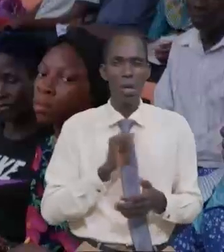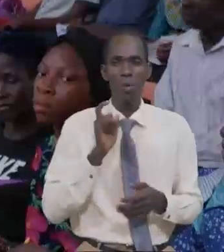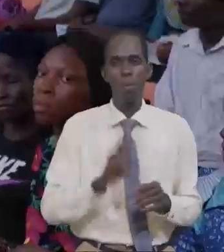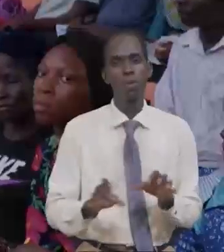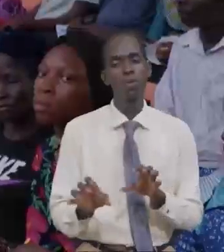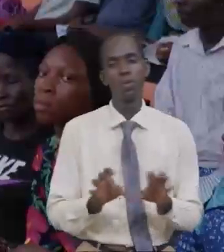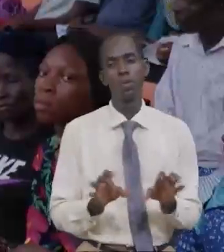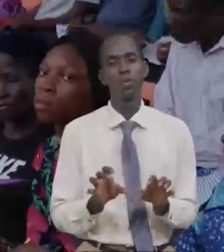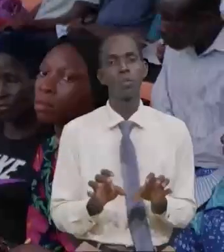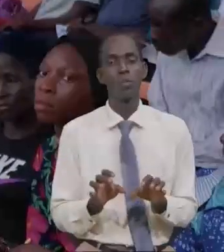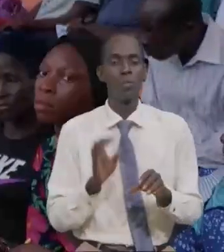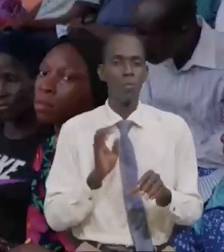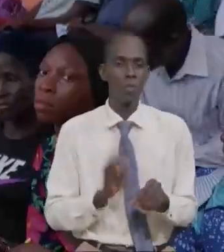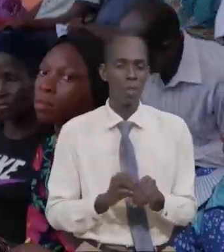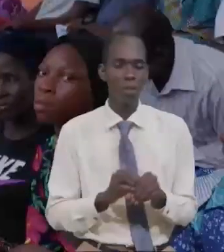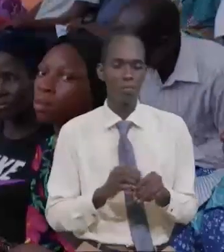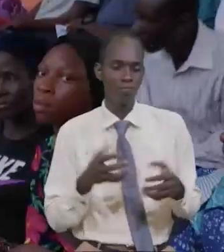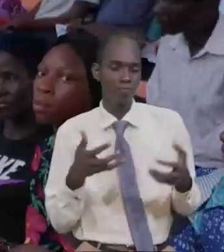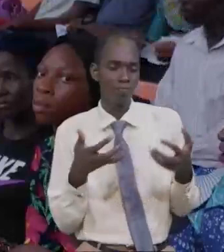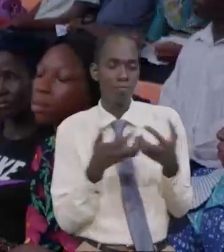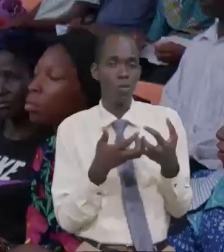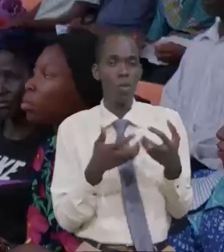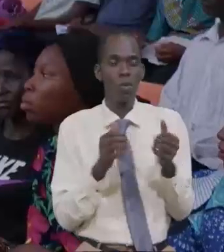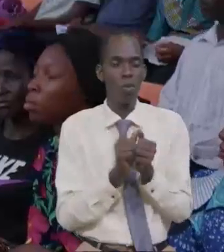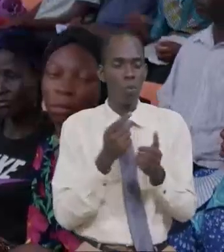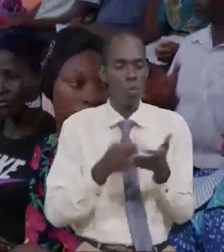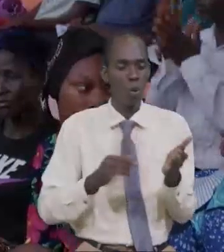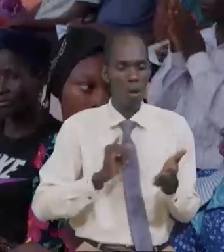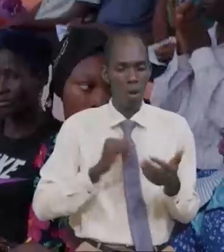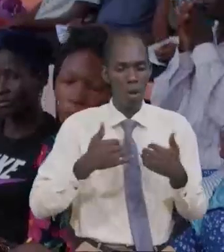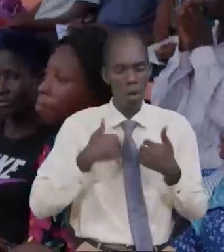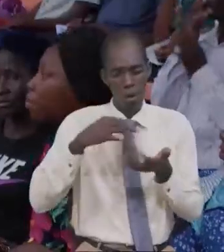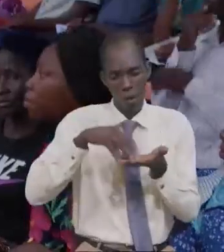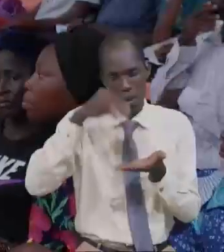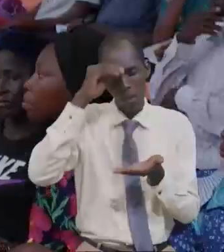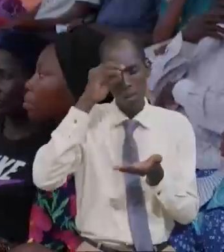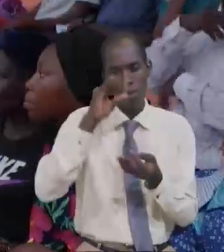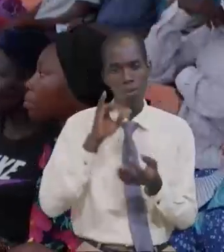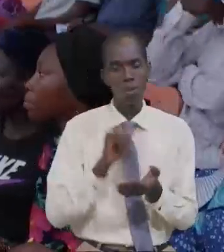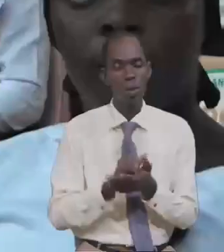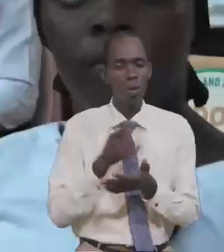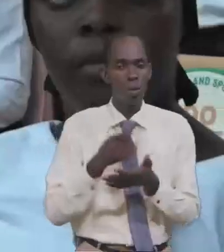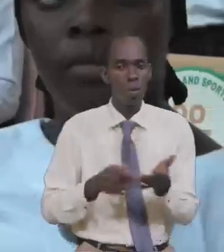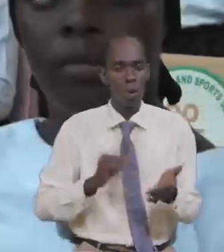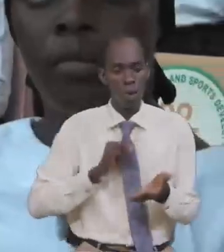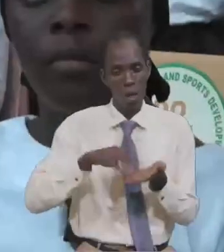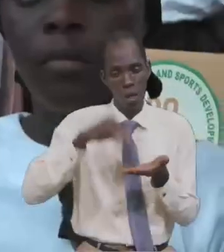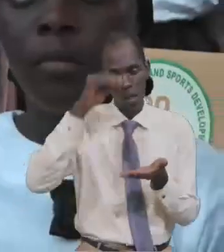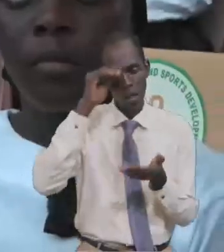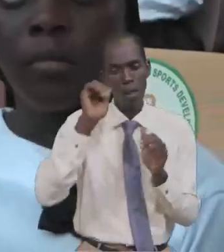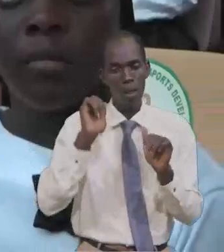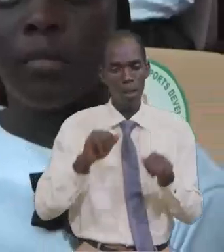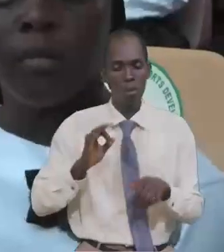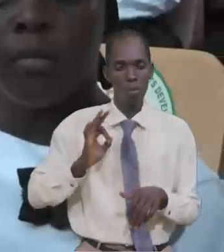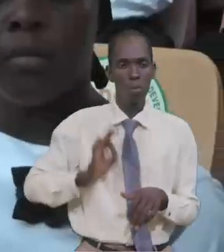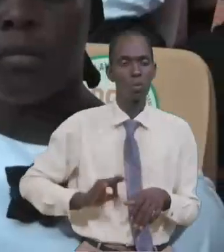will benefit me? Consider what I say, and the Lord give thee understanding